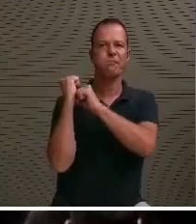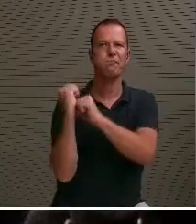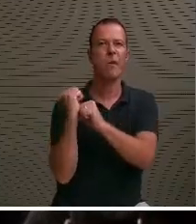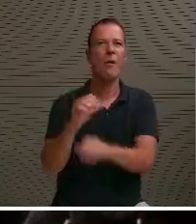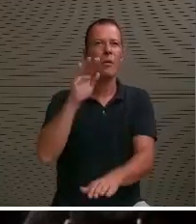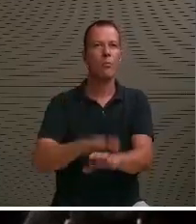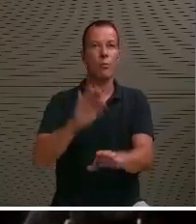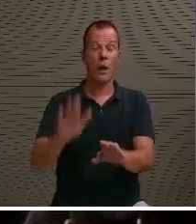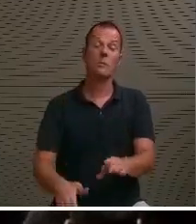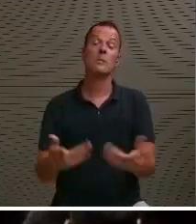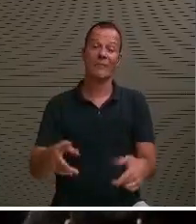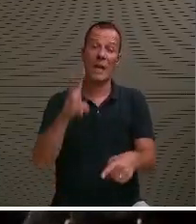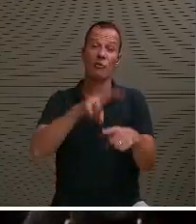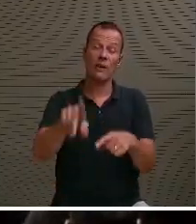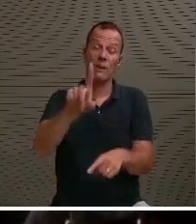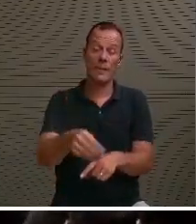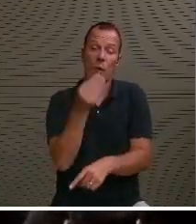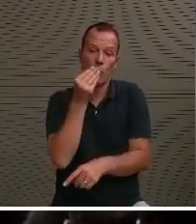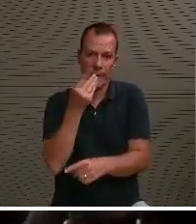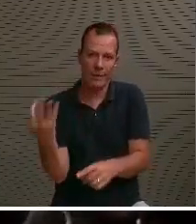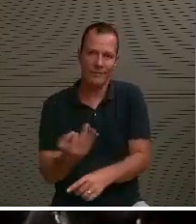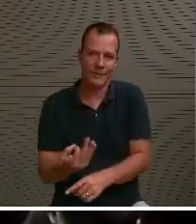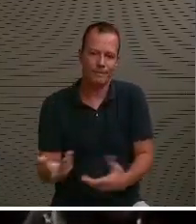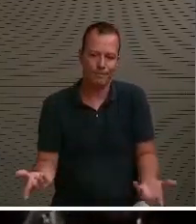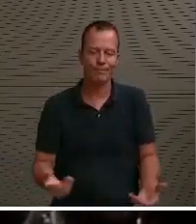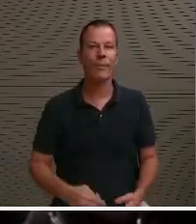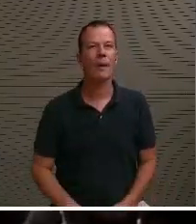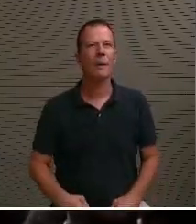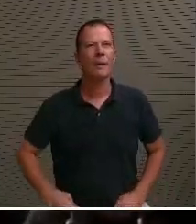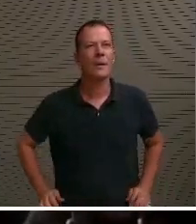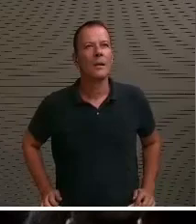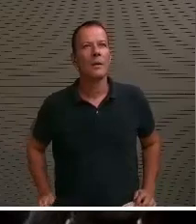and food too. So I was telling you